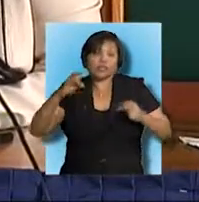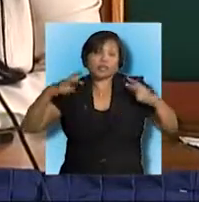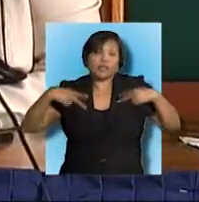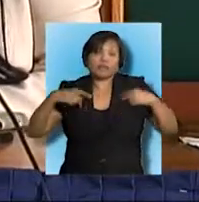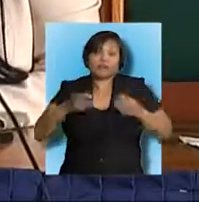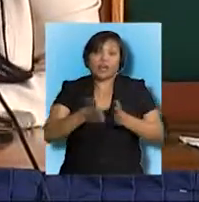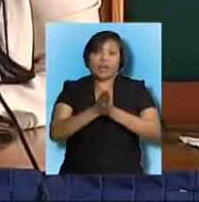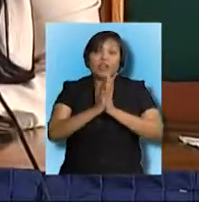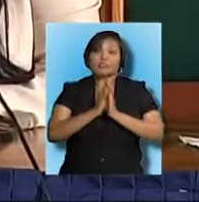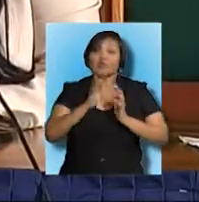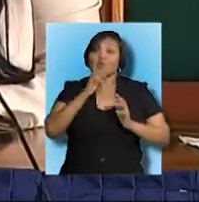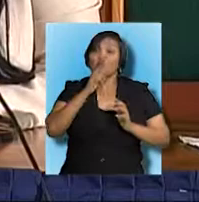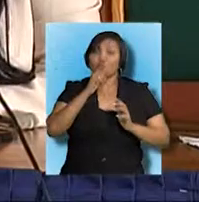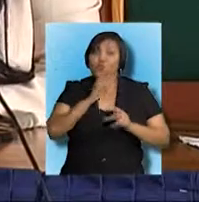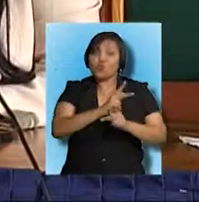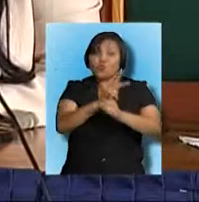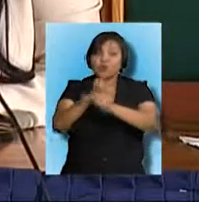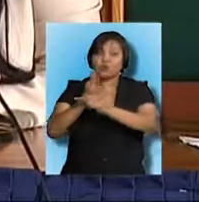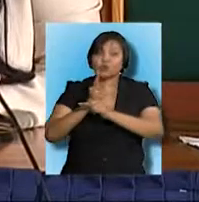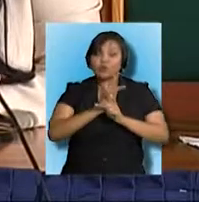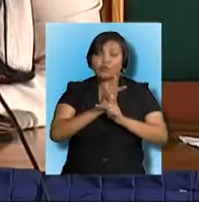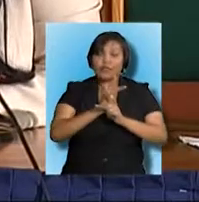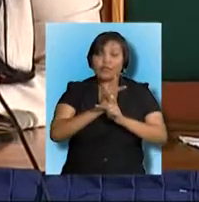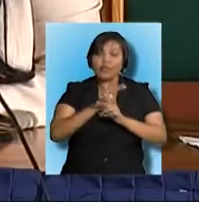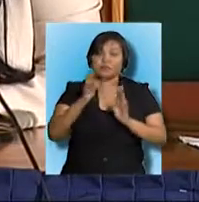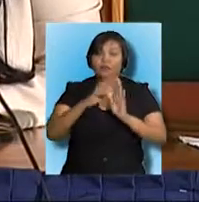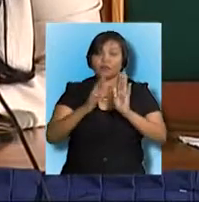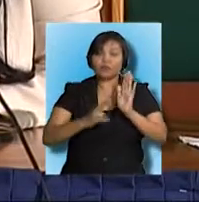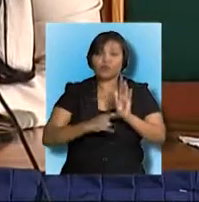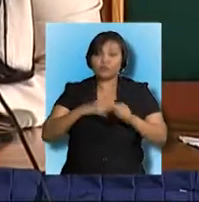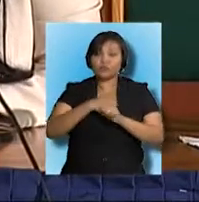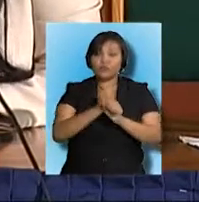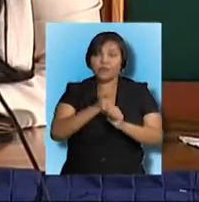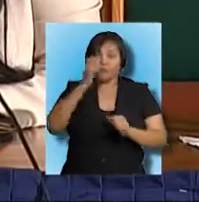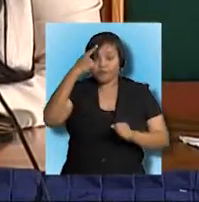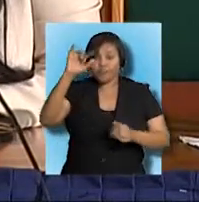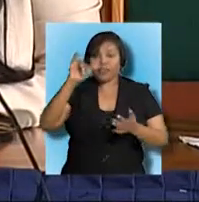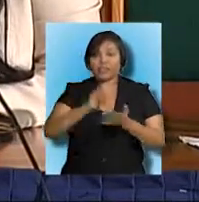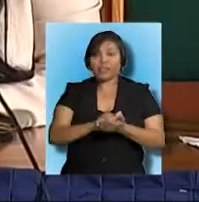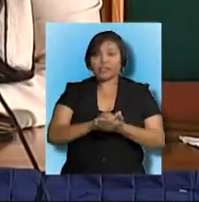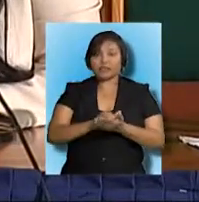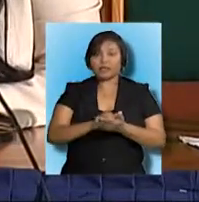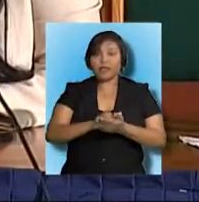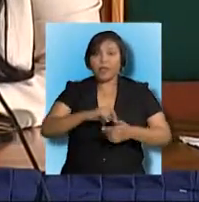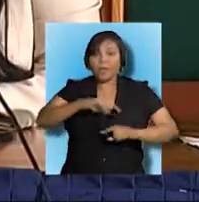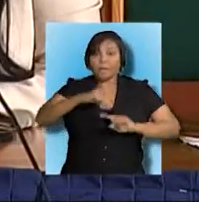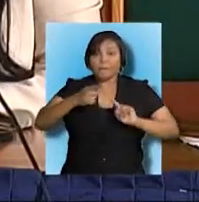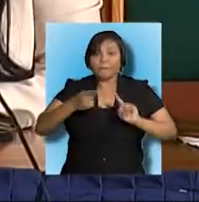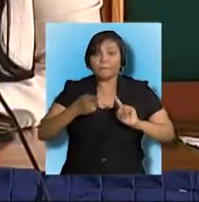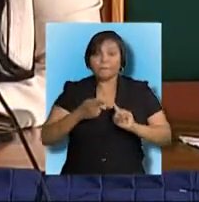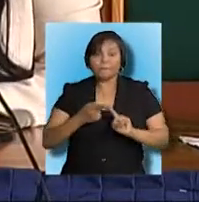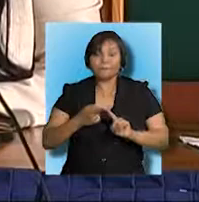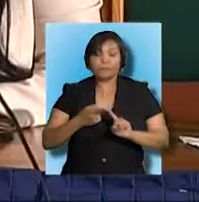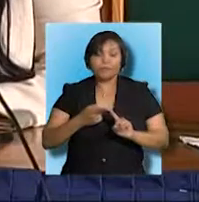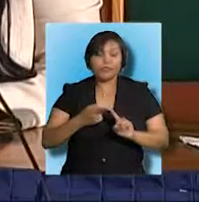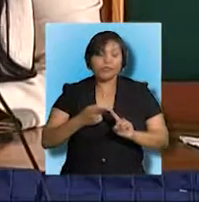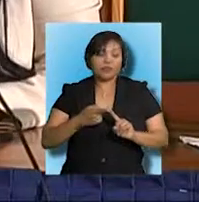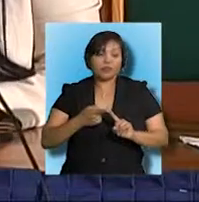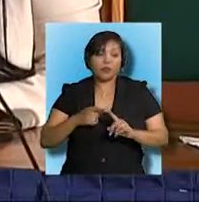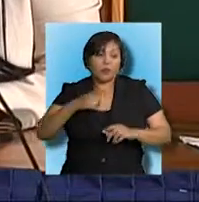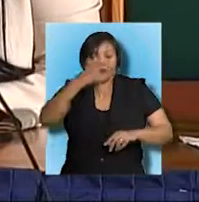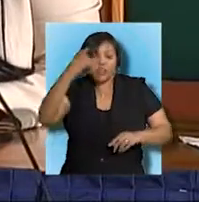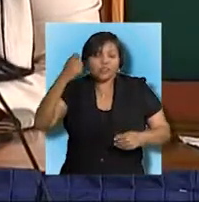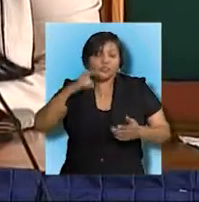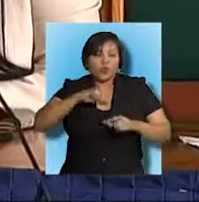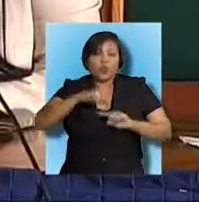is who is going to regulate that? Because at the end of the day, these are not, and I'm going to speak,